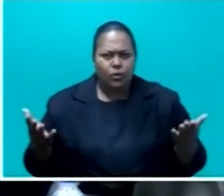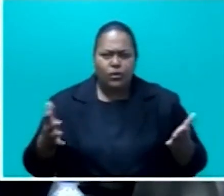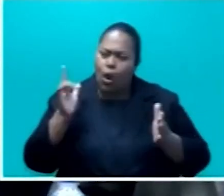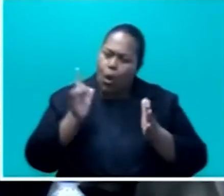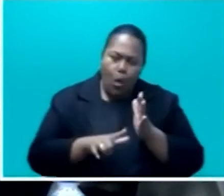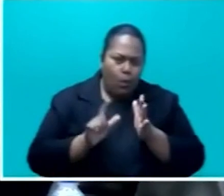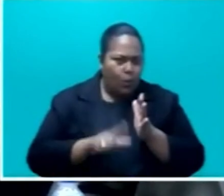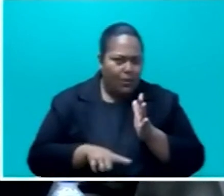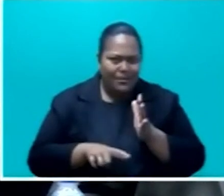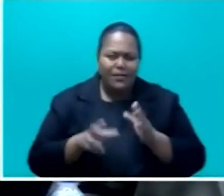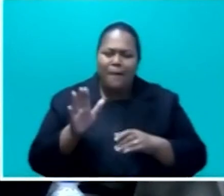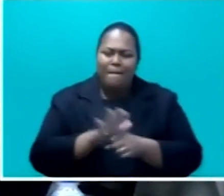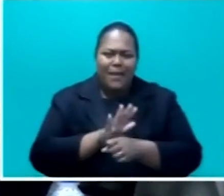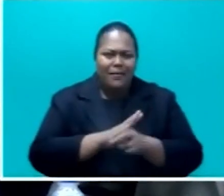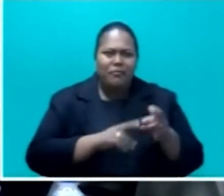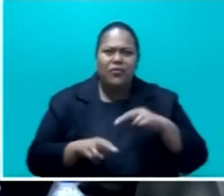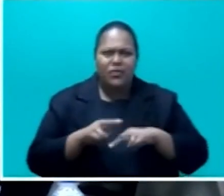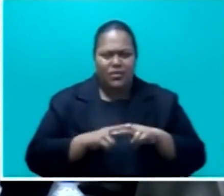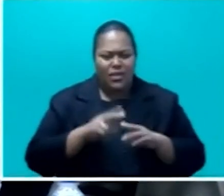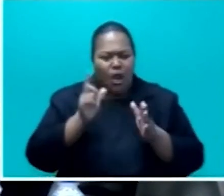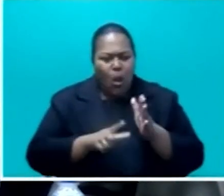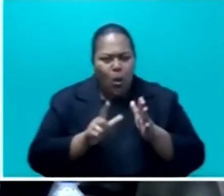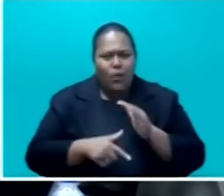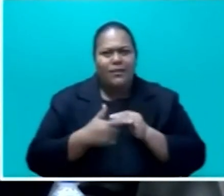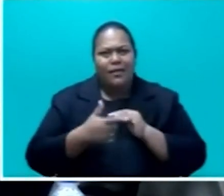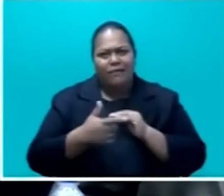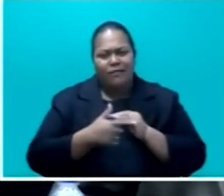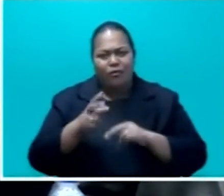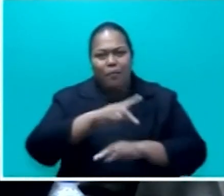and making Fiji the lowest ranked Pacific country.